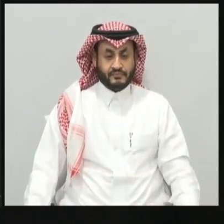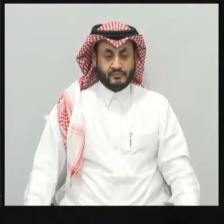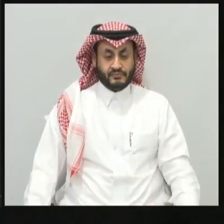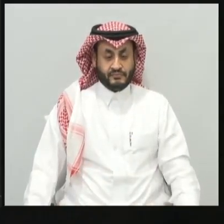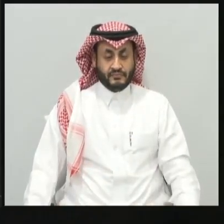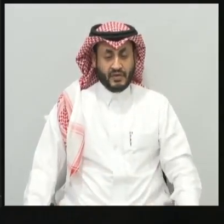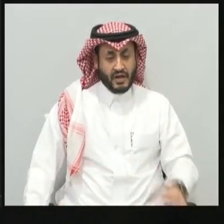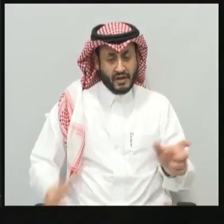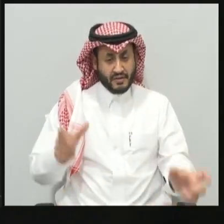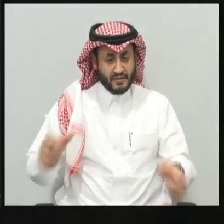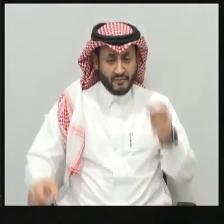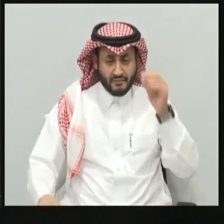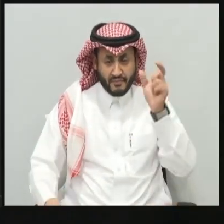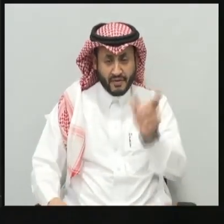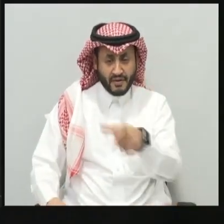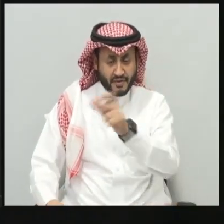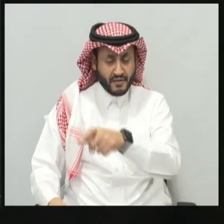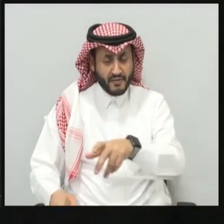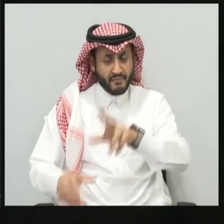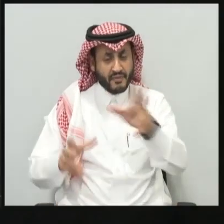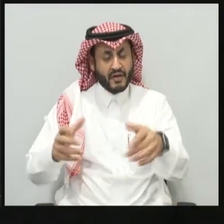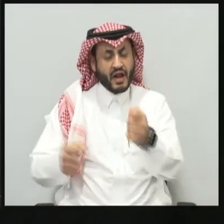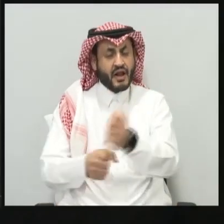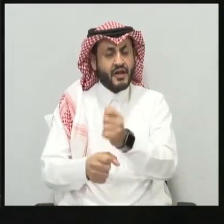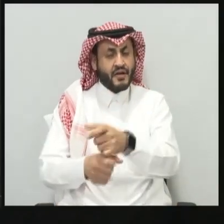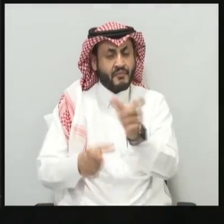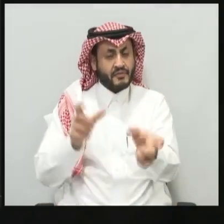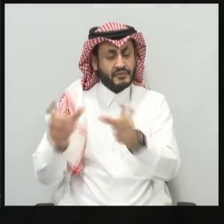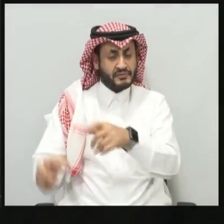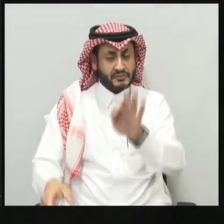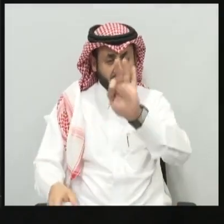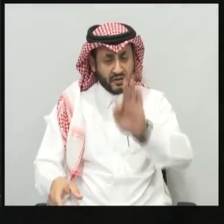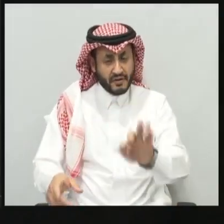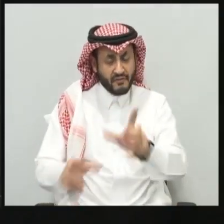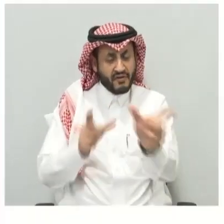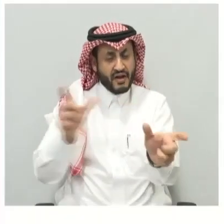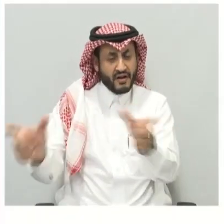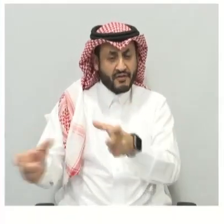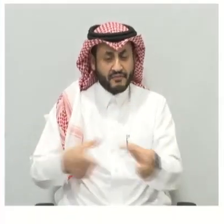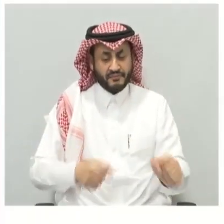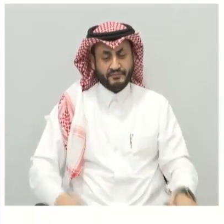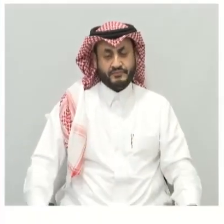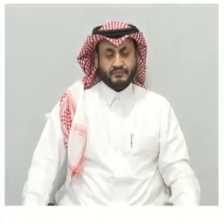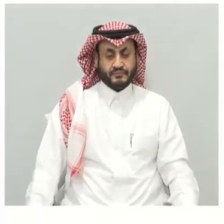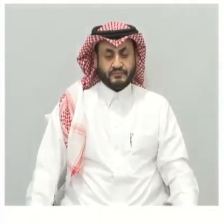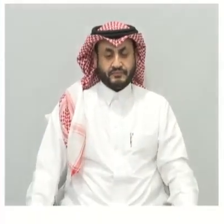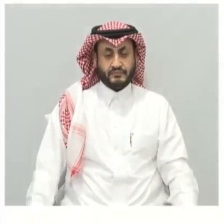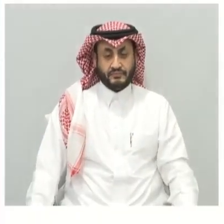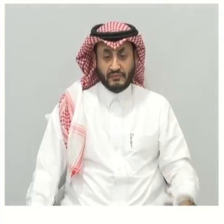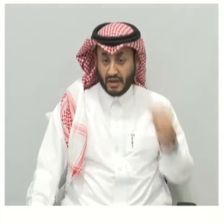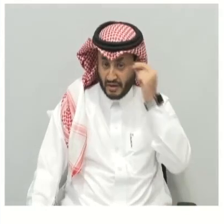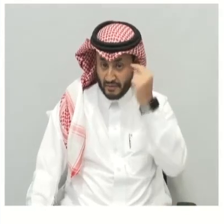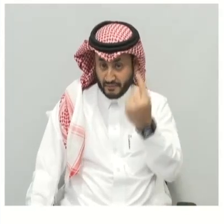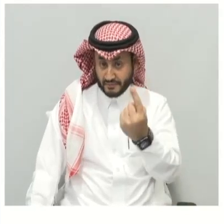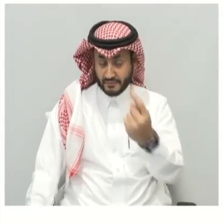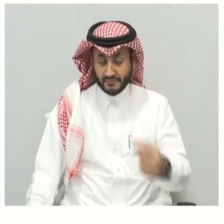have different people doing different things, working in different also places. But note one thing. If